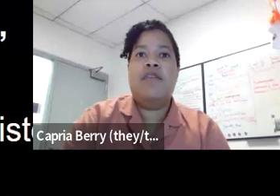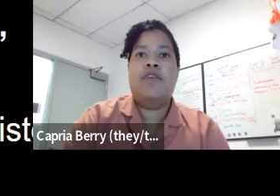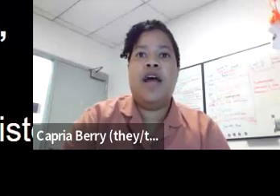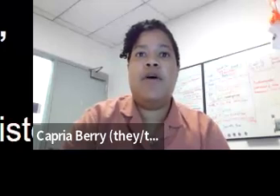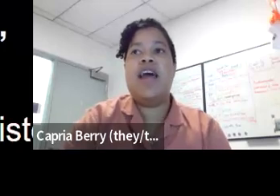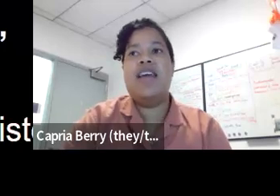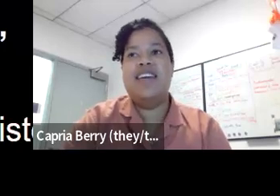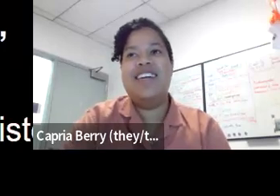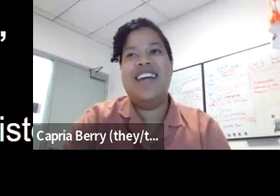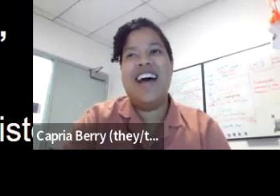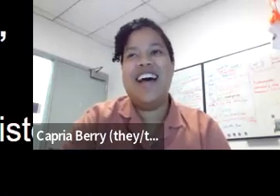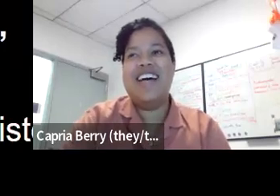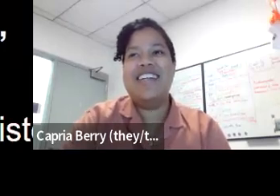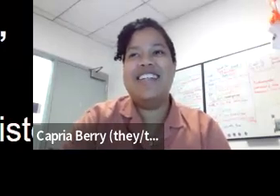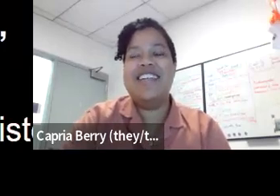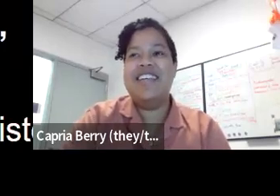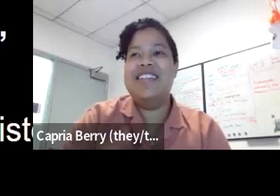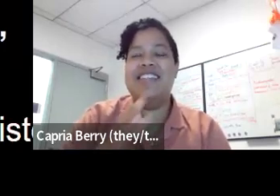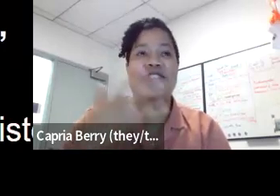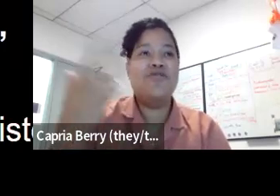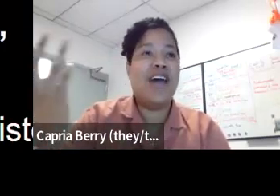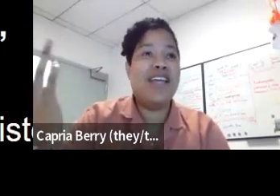start sharing my slides.